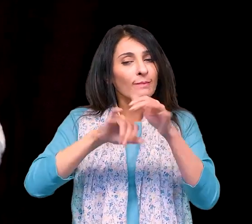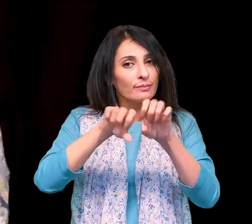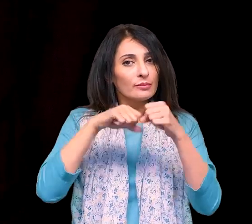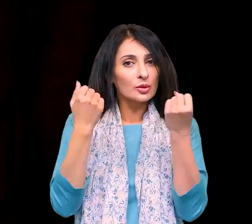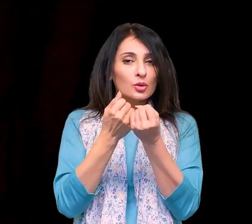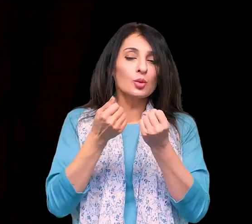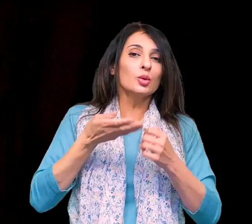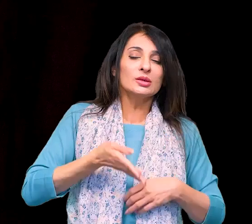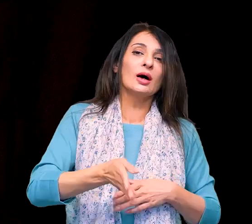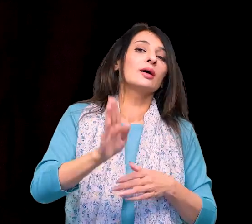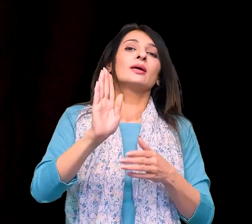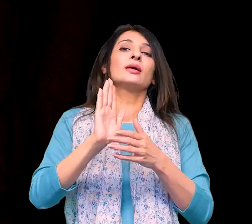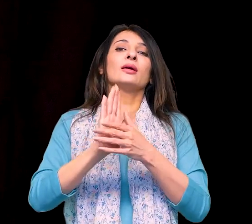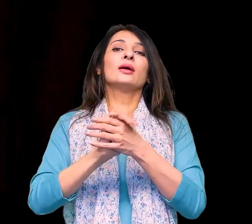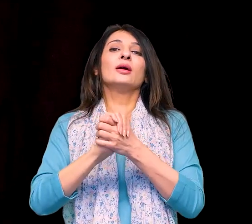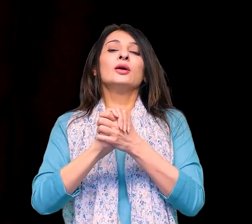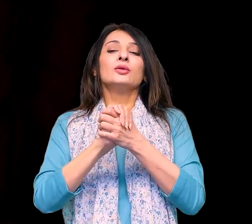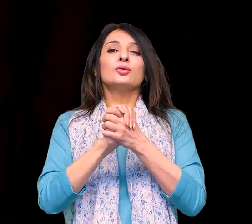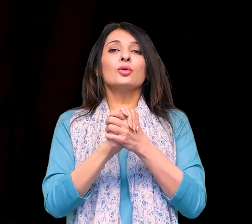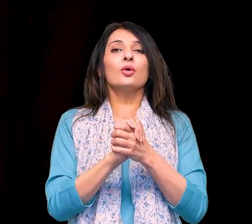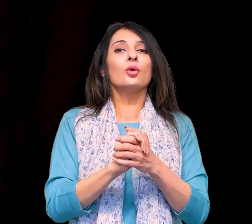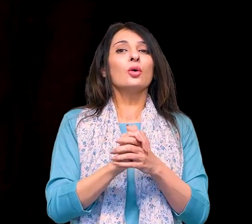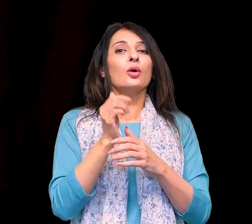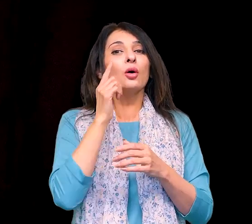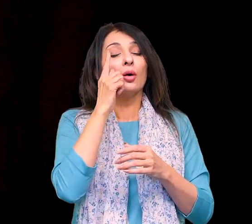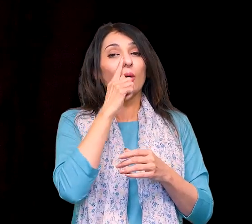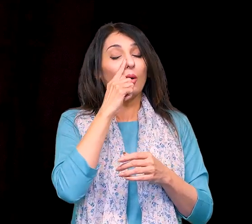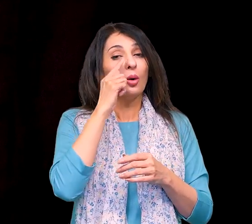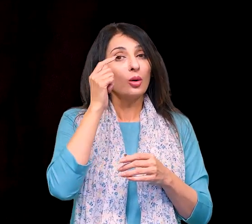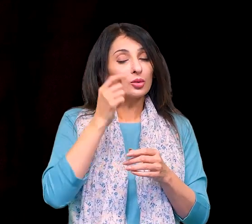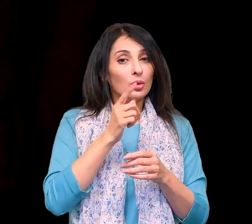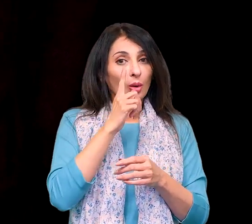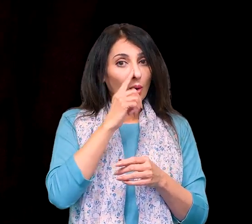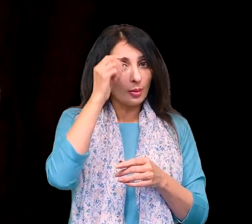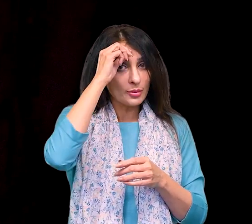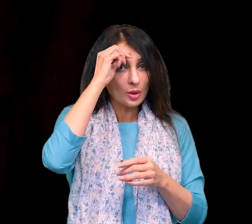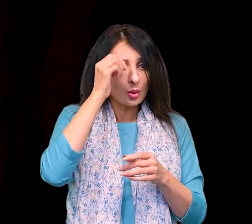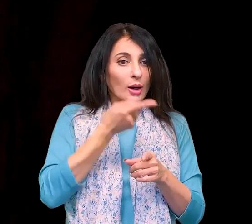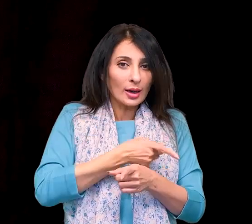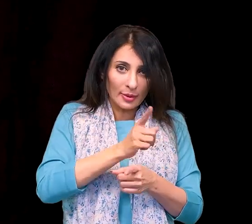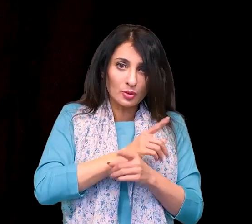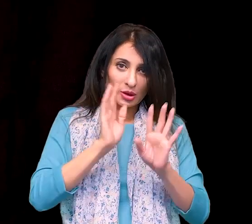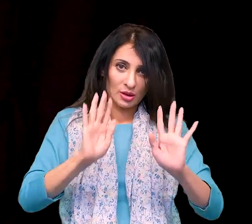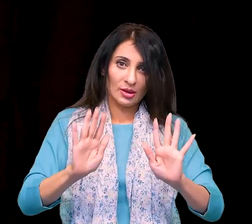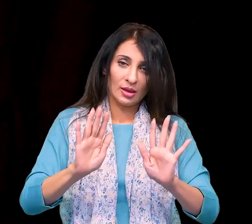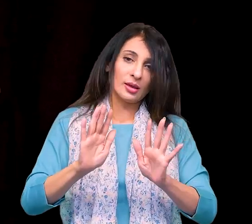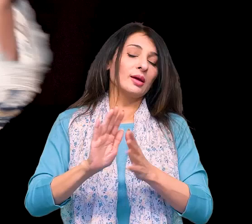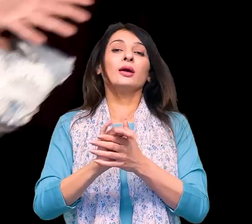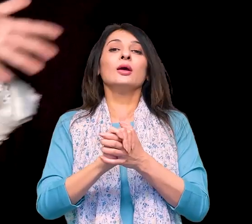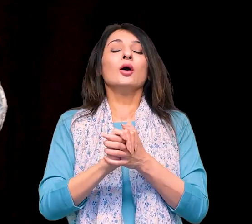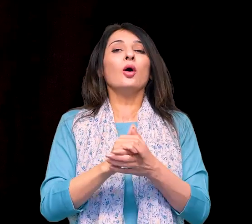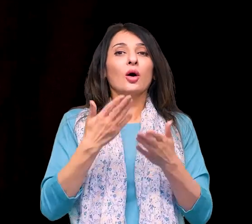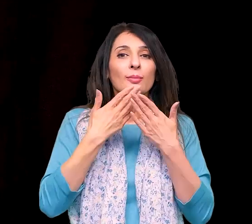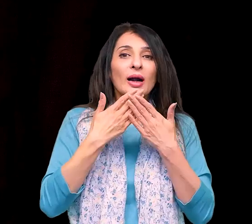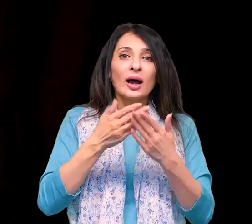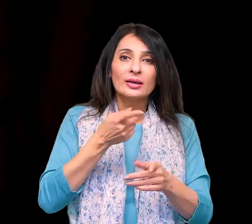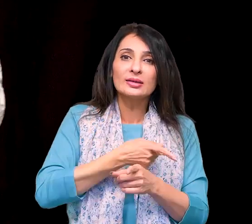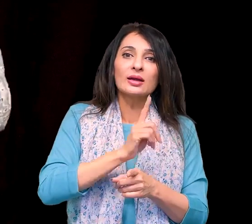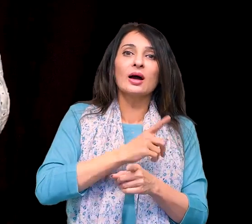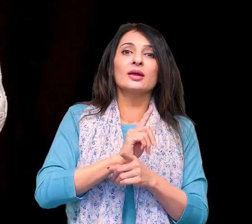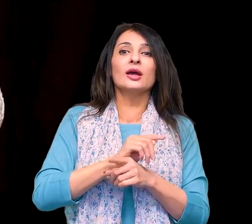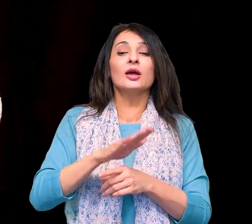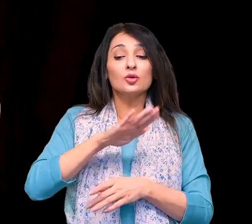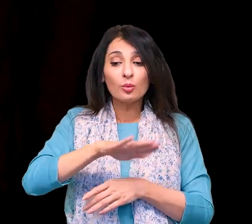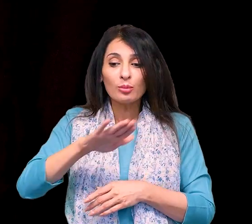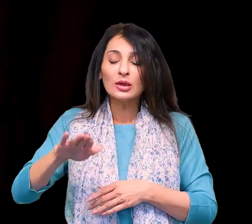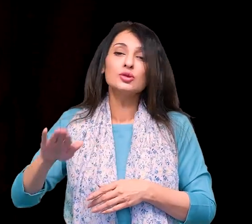the resources for formal schooling or not, an educated mom will raise educated children. She will figure out a way, whether